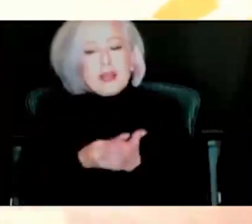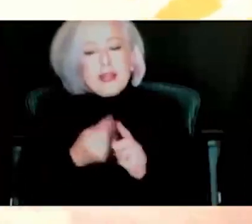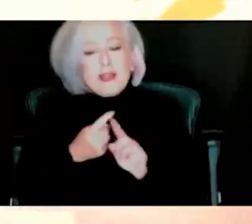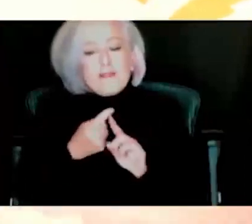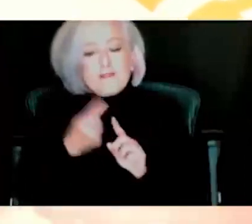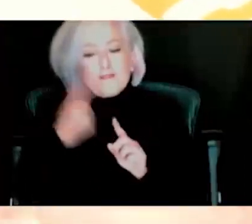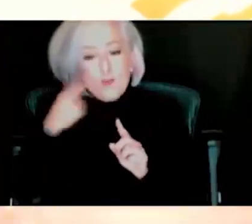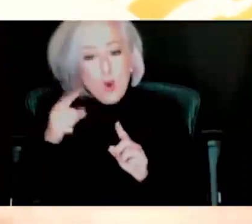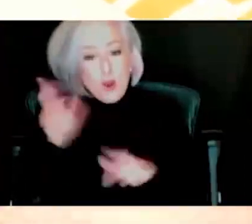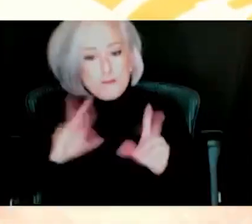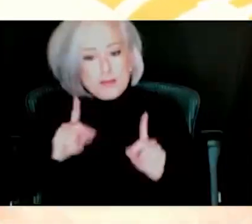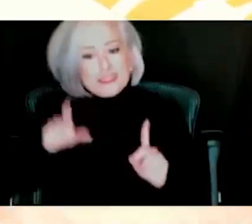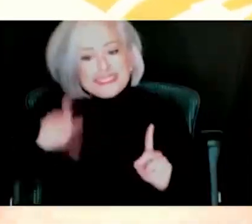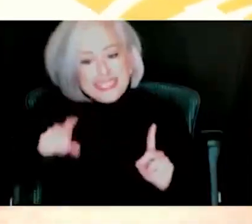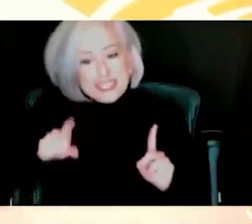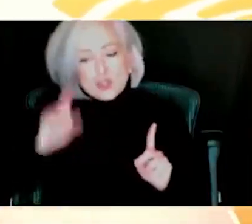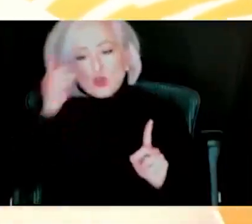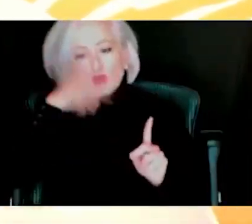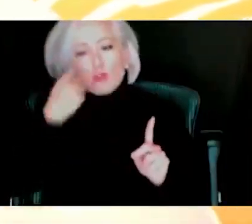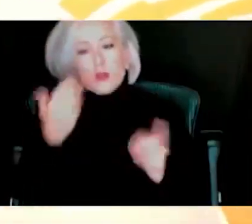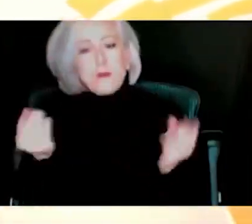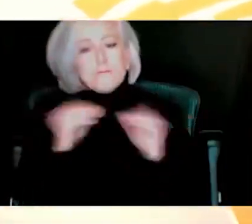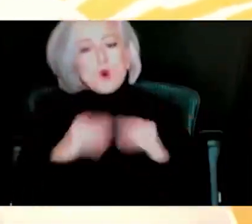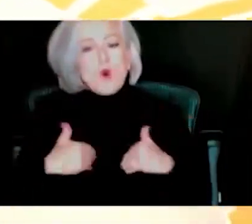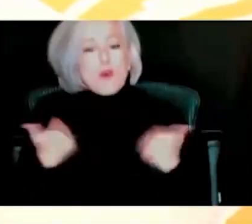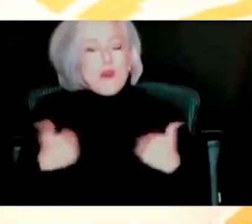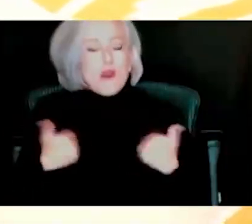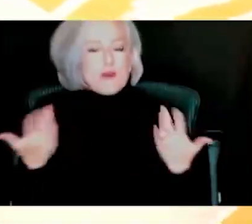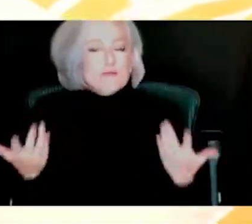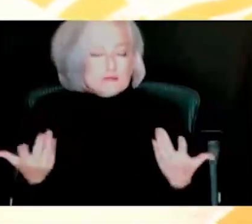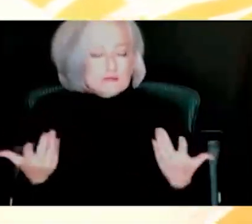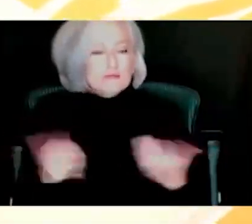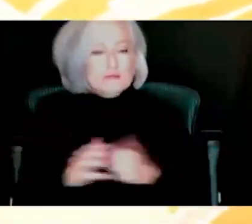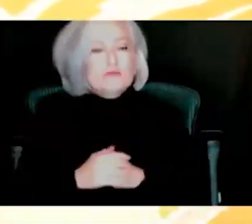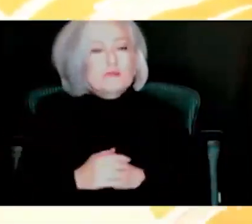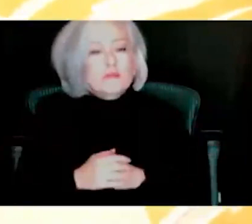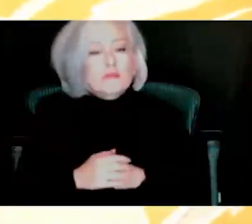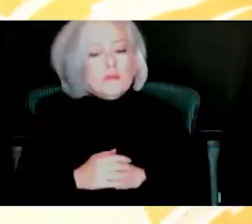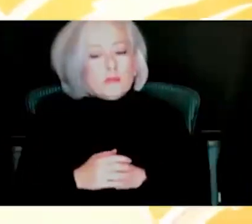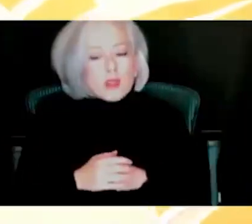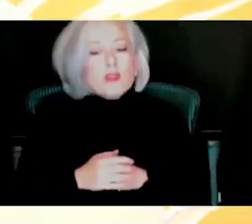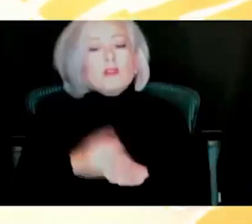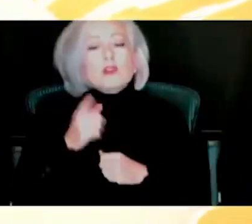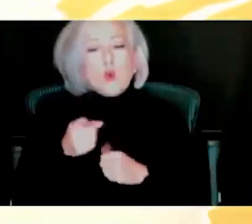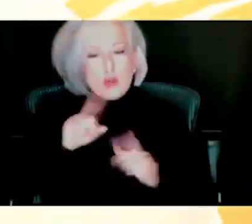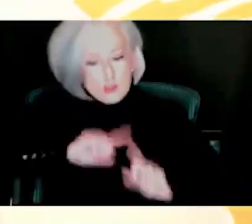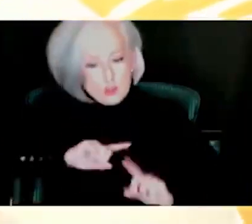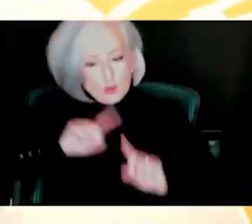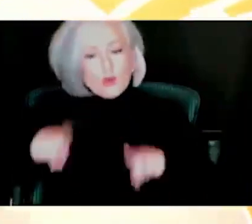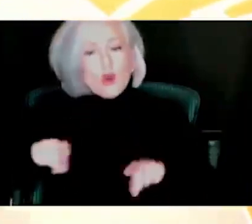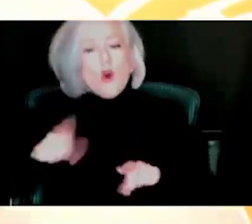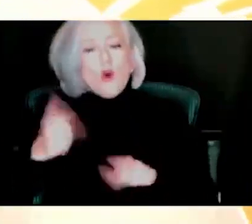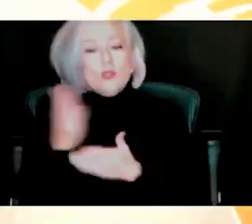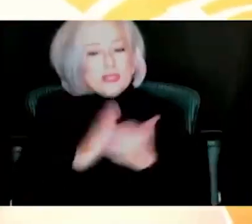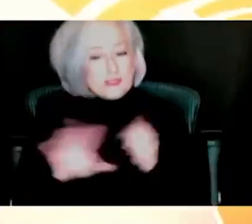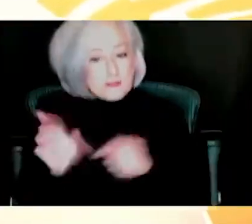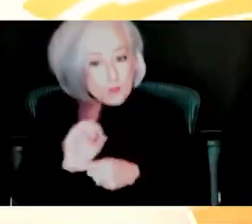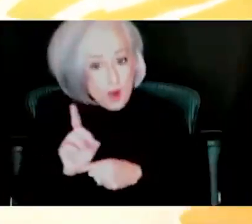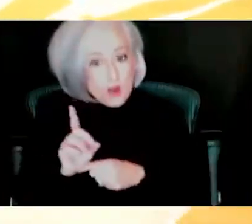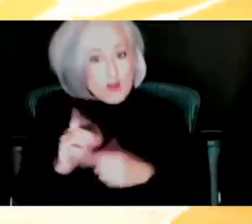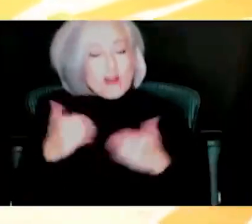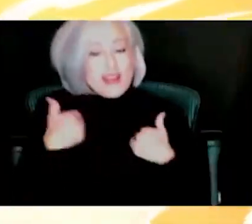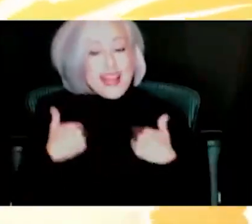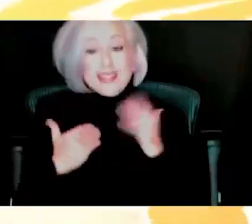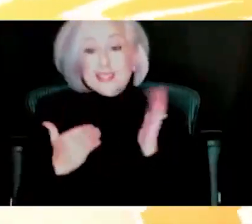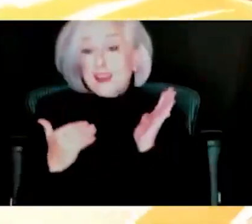youthfulness and our desire to look younger. So going to a place that has physicians